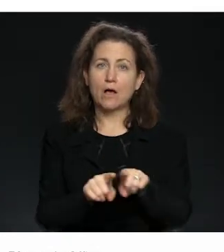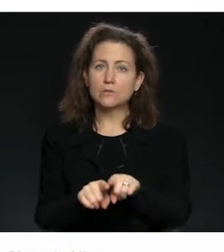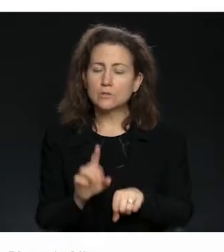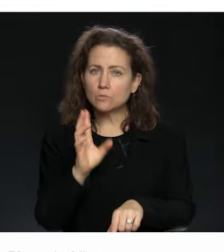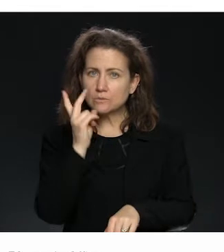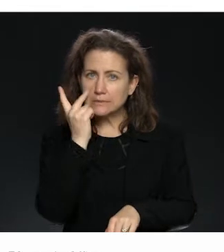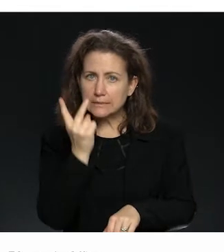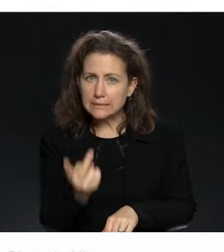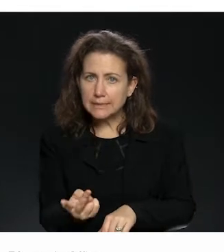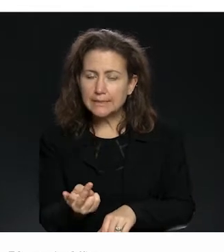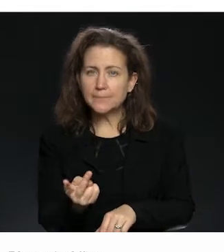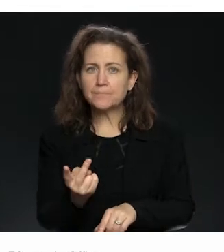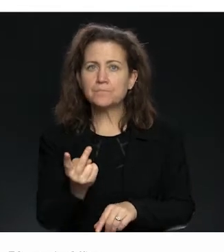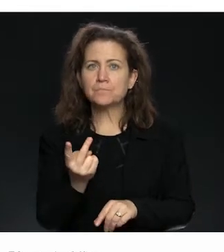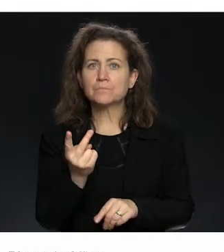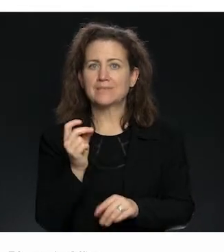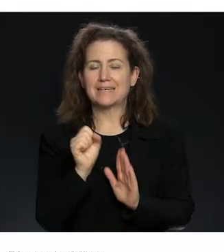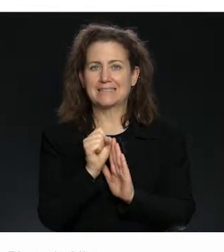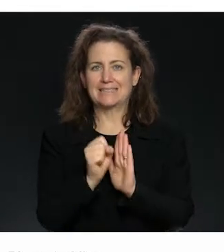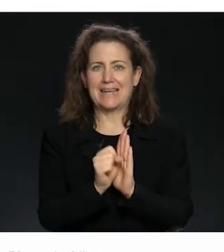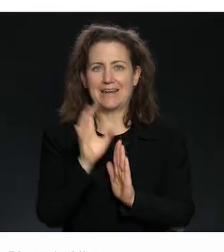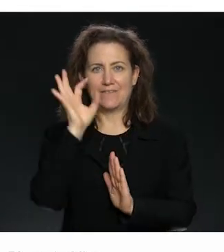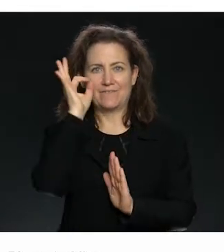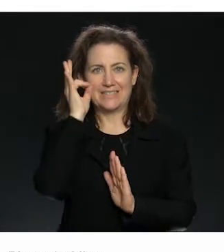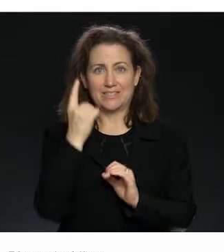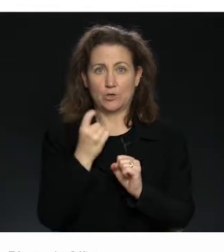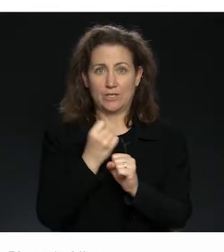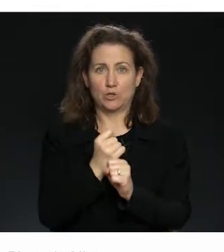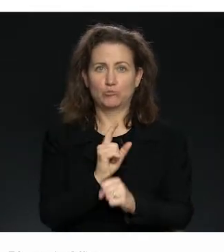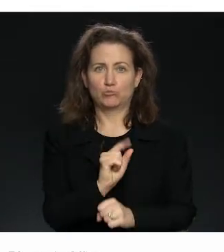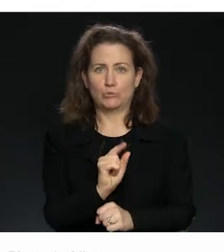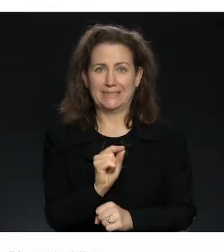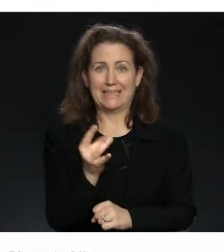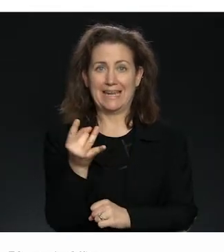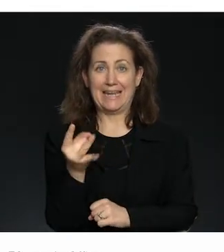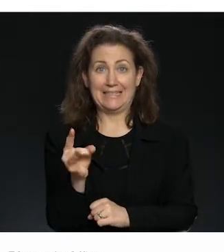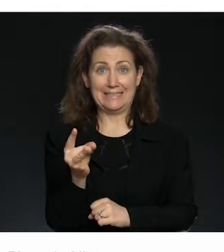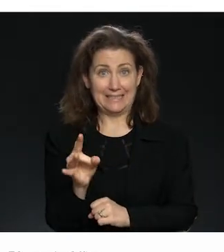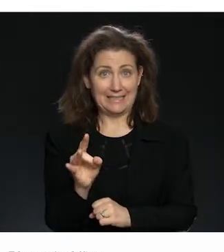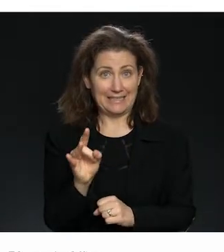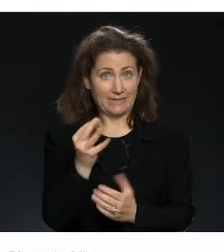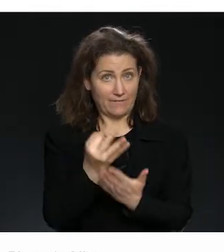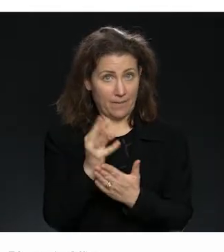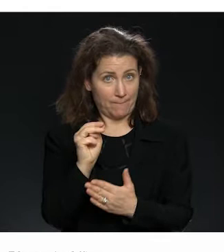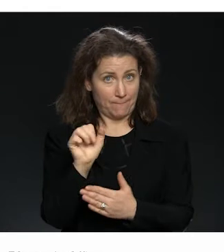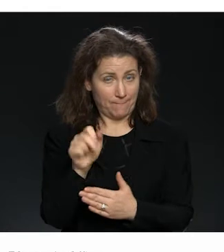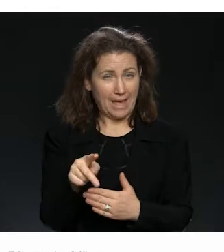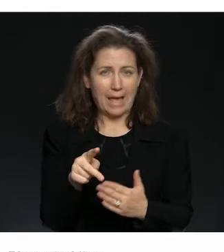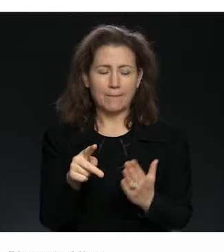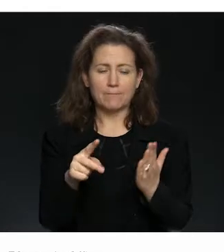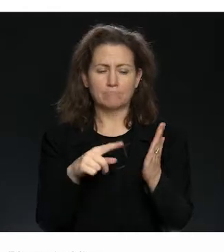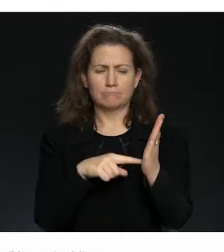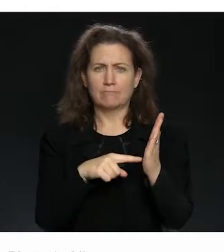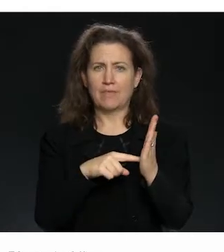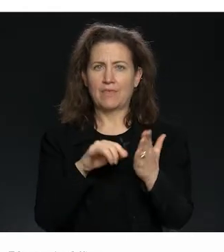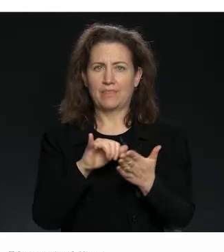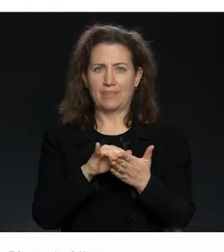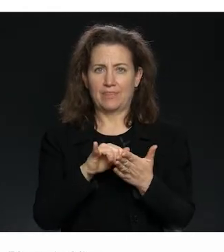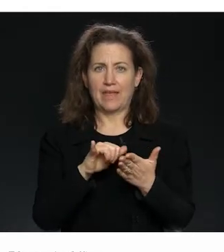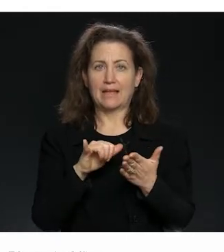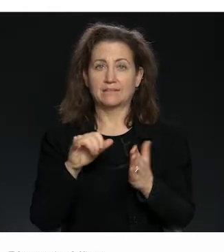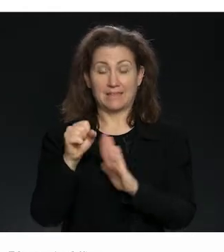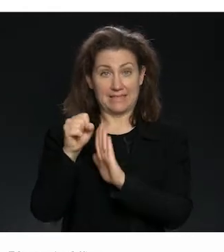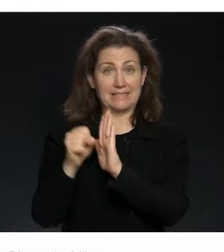state fiscal year 2018 fund map. So this tells the authority that was given by the state for